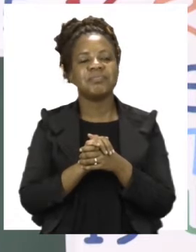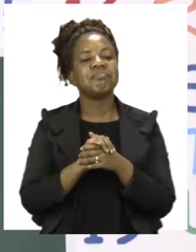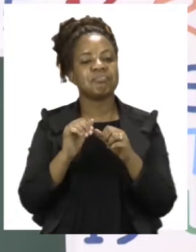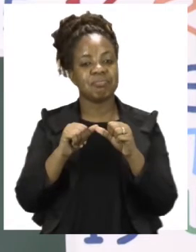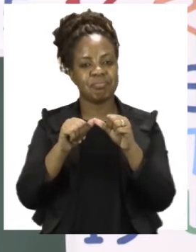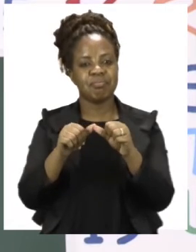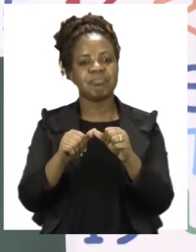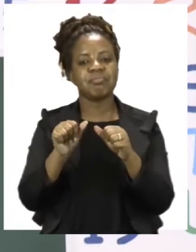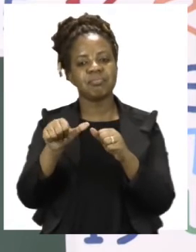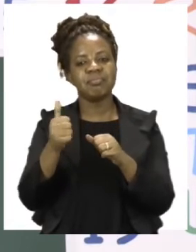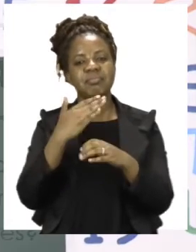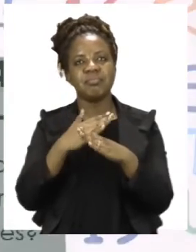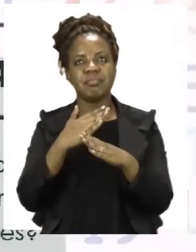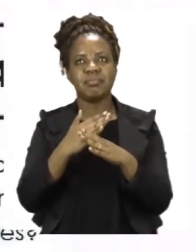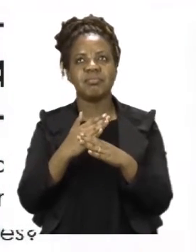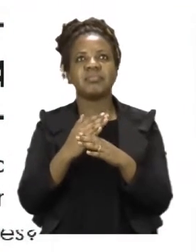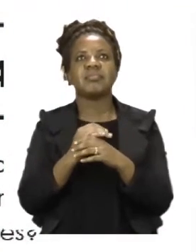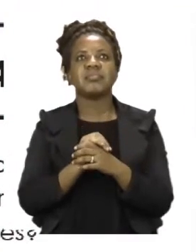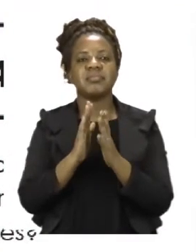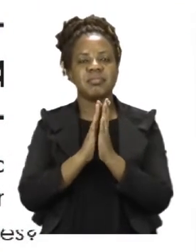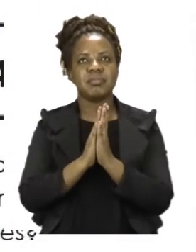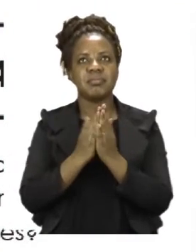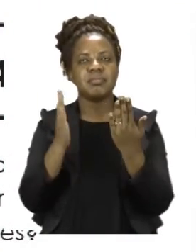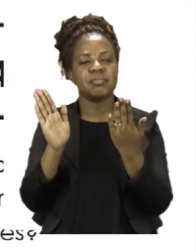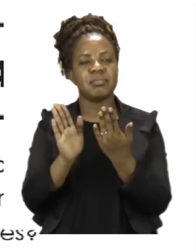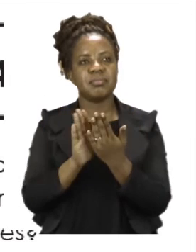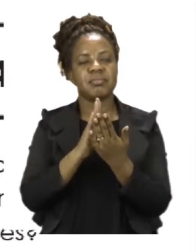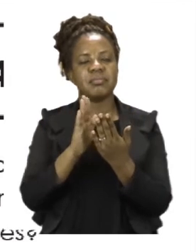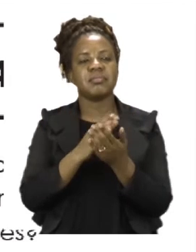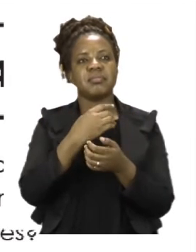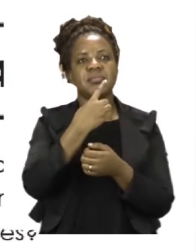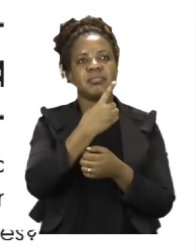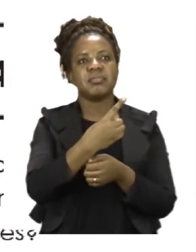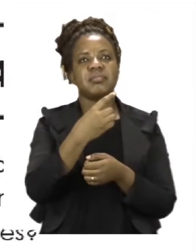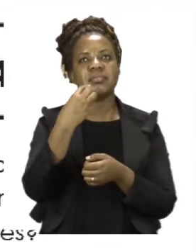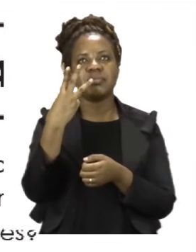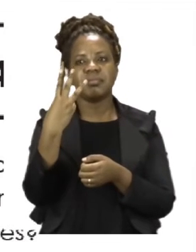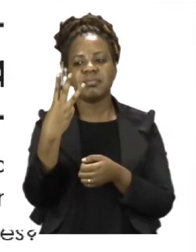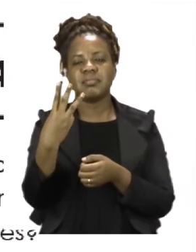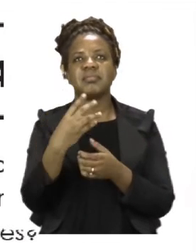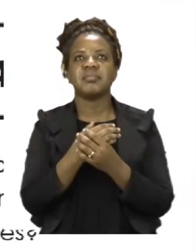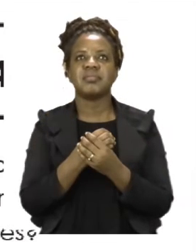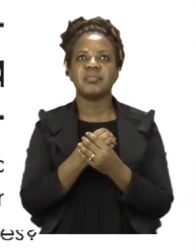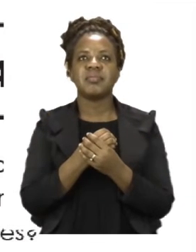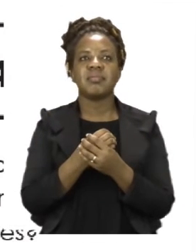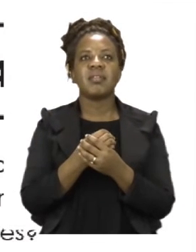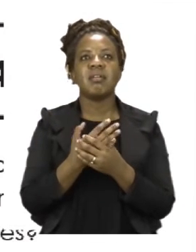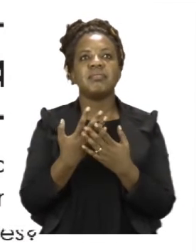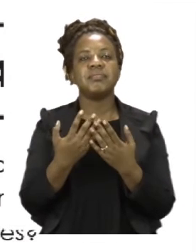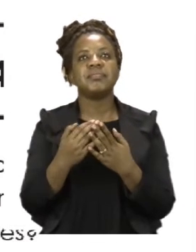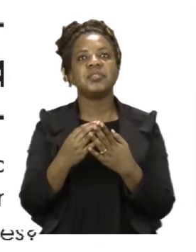to number 13, page 13. On page 13, we are talking